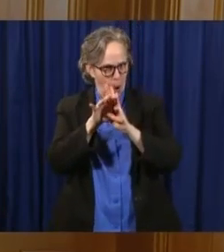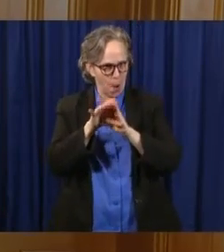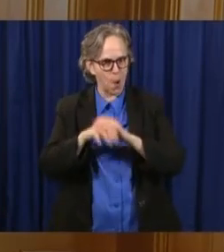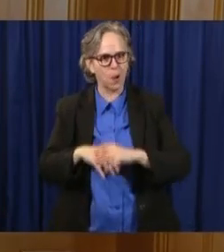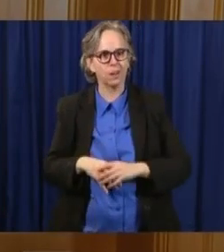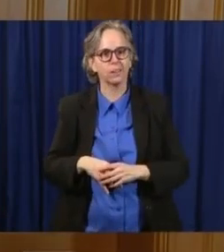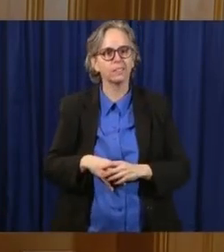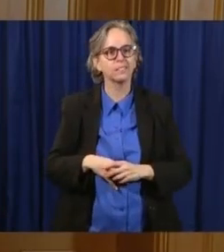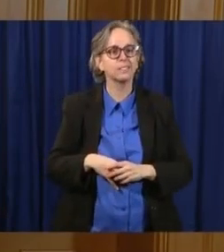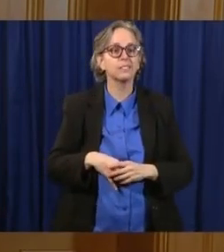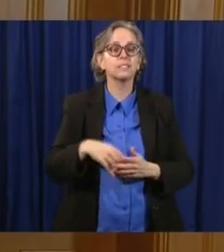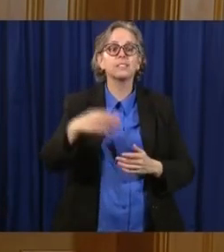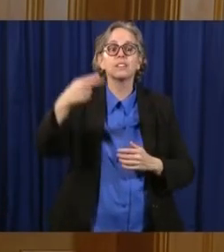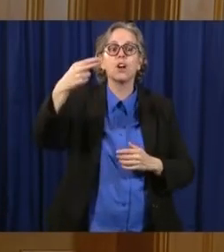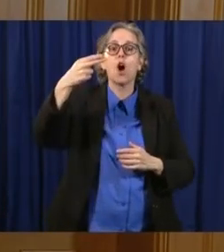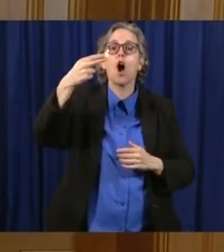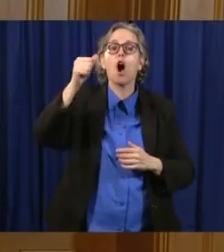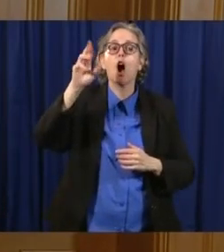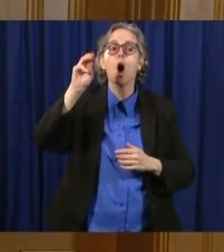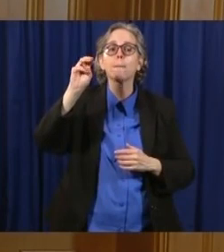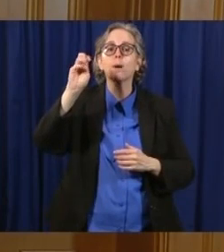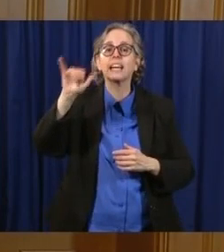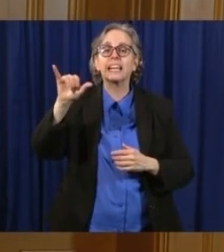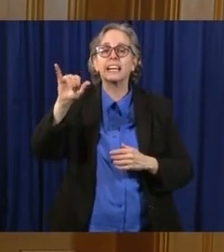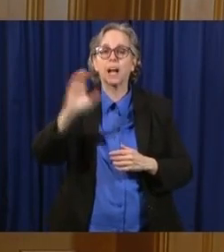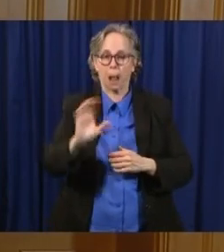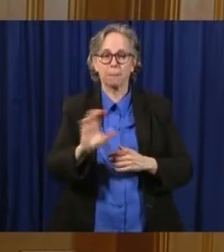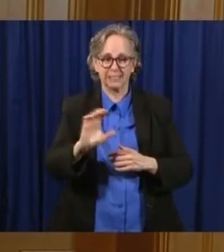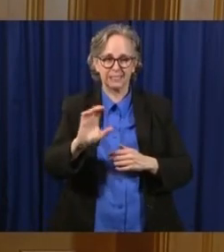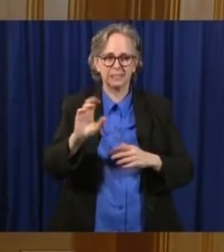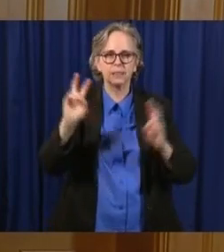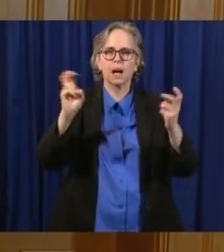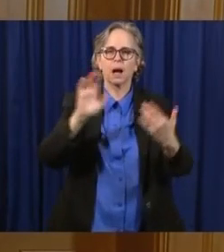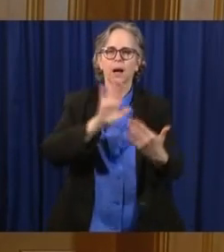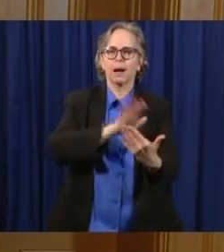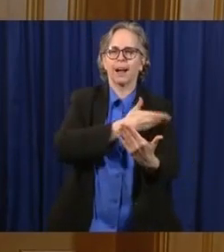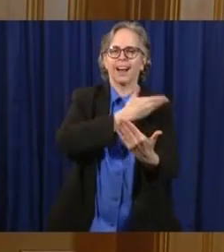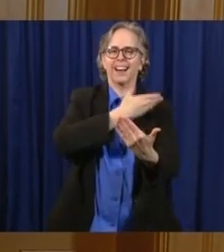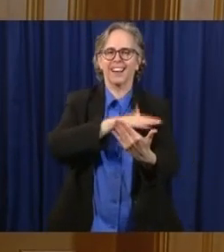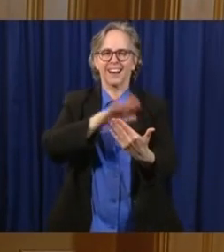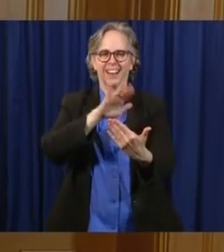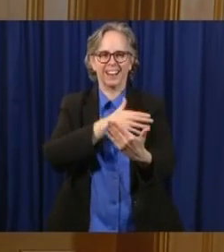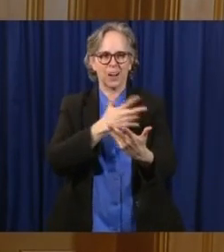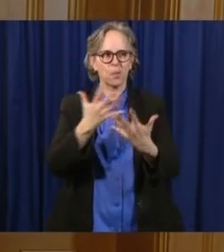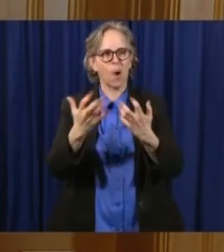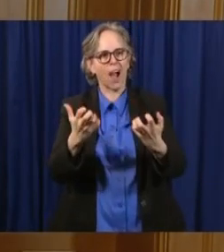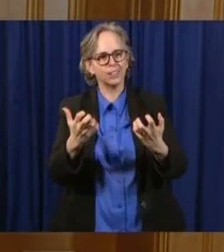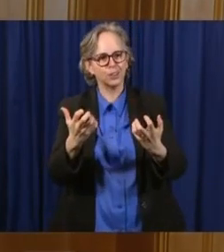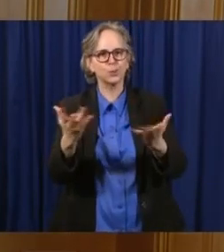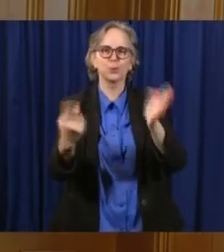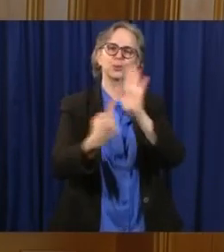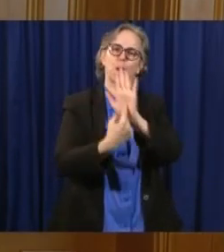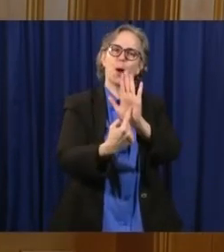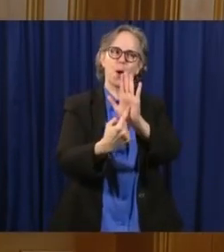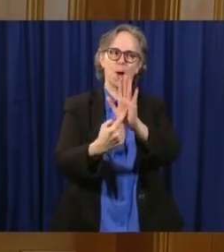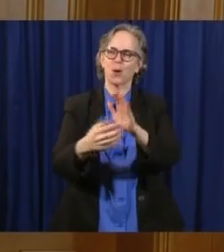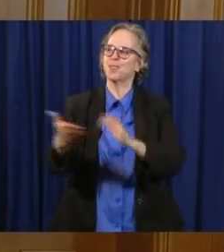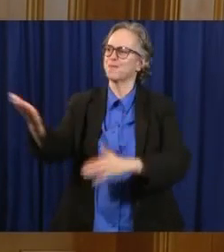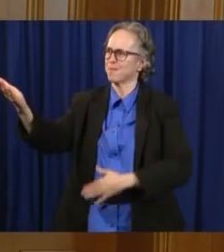service organization. They wanted to share their thanks, and Eric will take a look at that video.